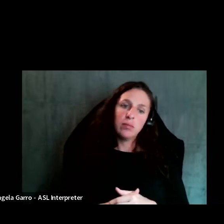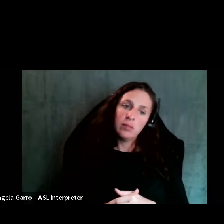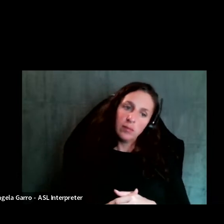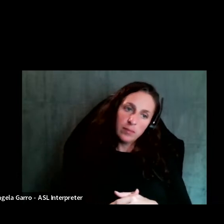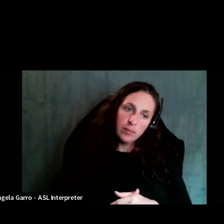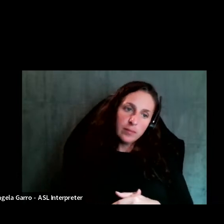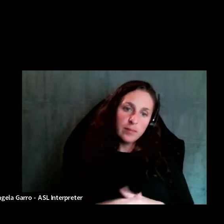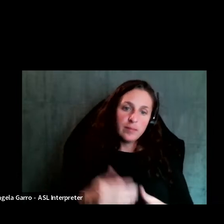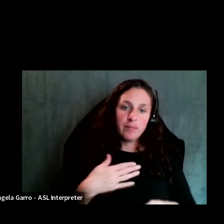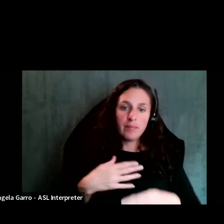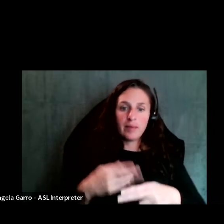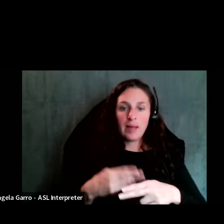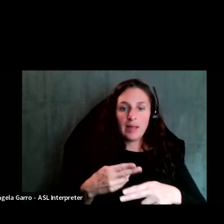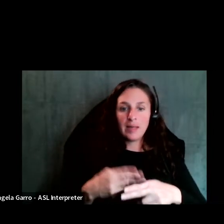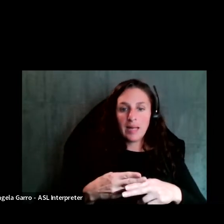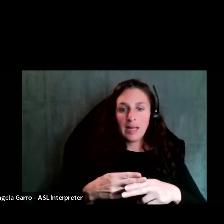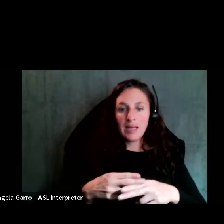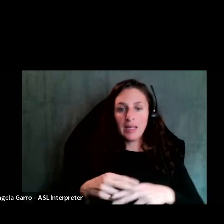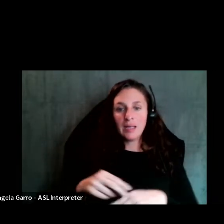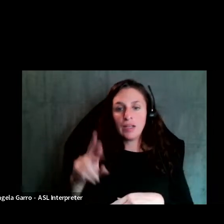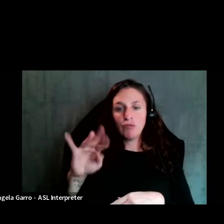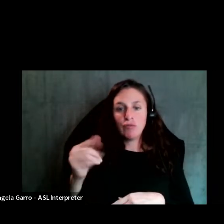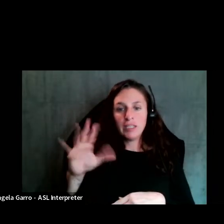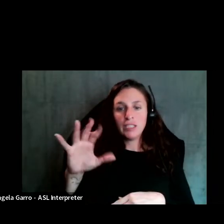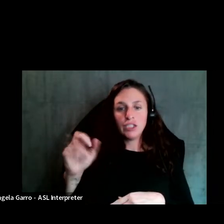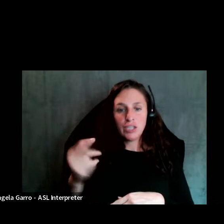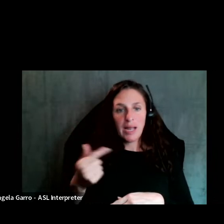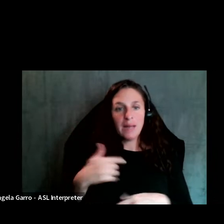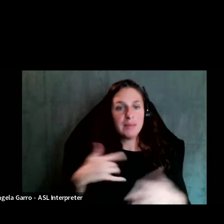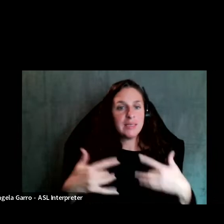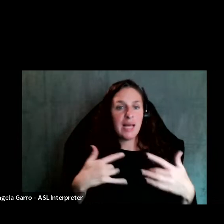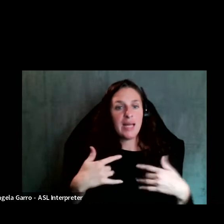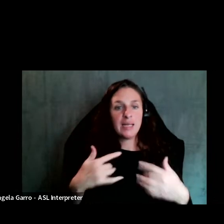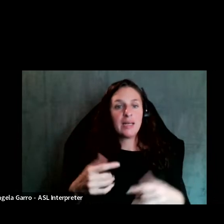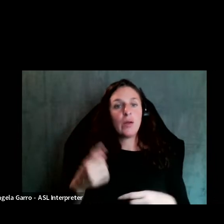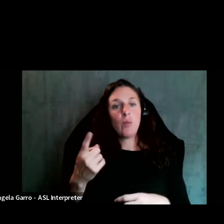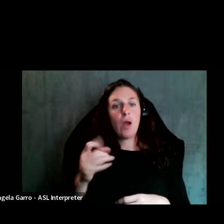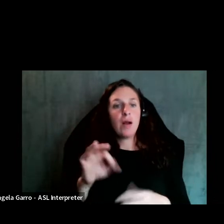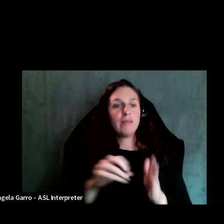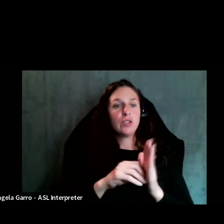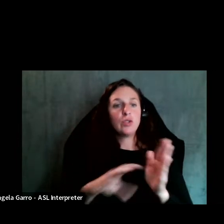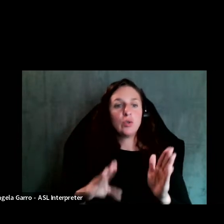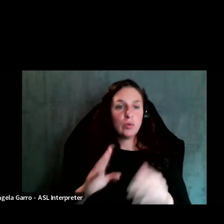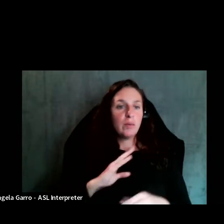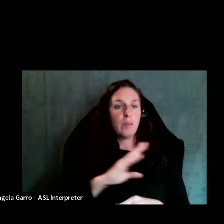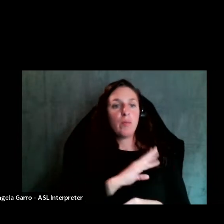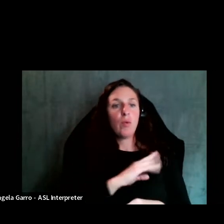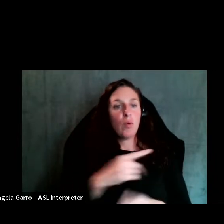My name is Zareen Chang, and I'm excited to be one of the student board member representatives alongside Bianca.